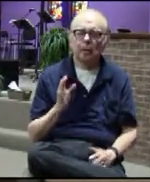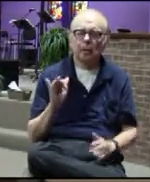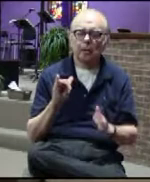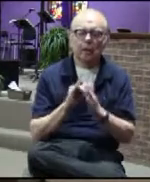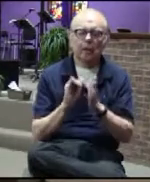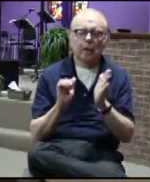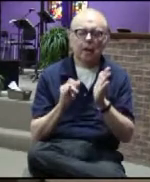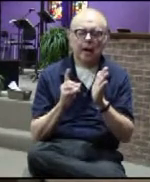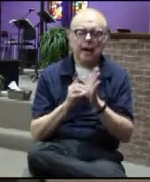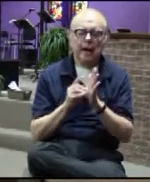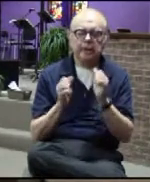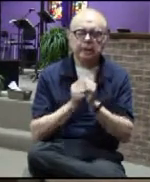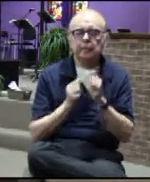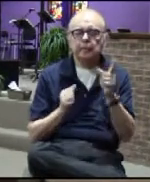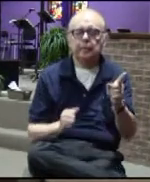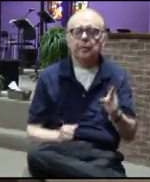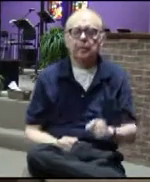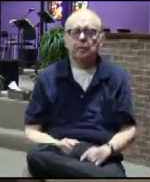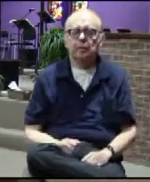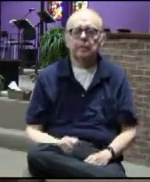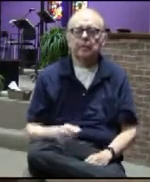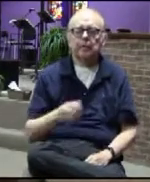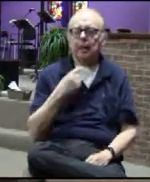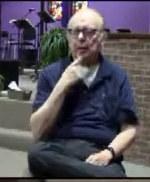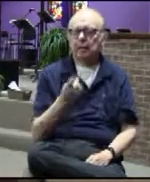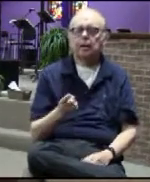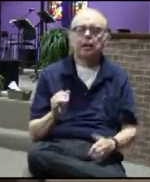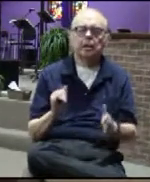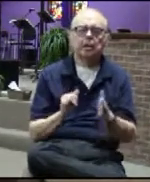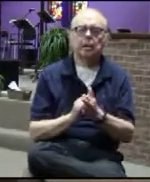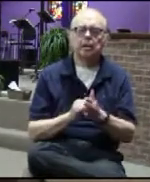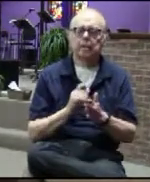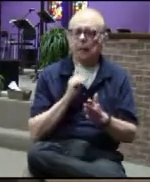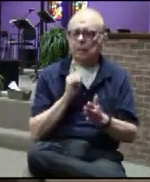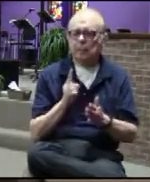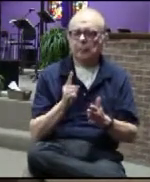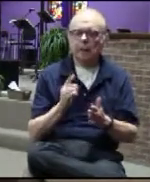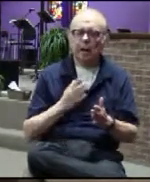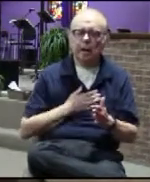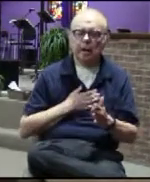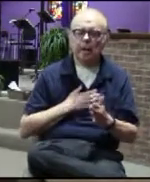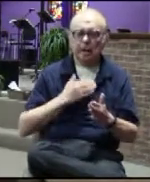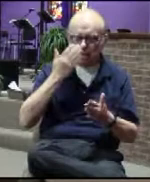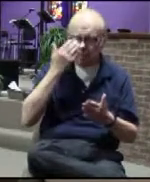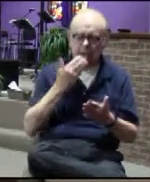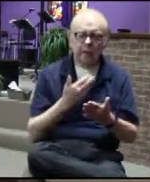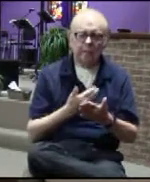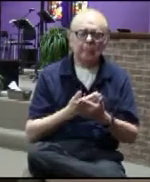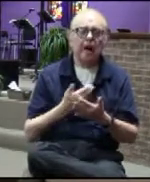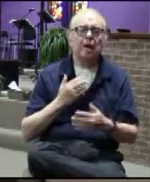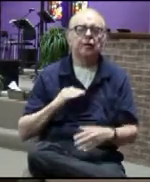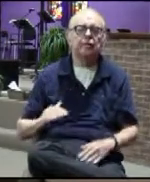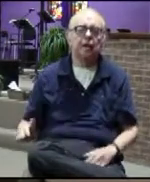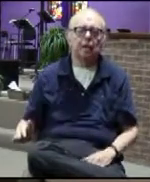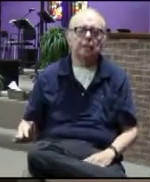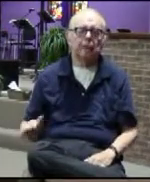identifies with you he says this is my child